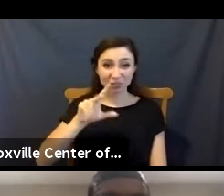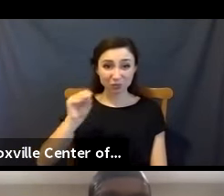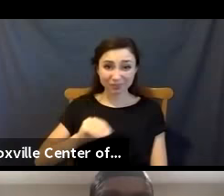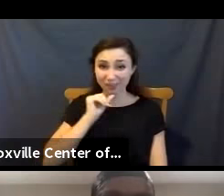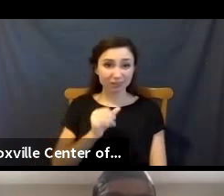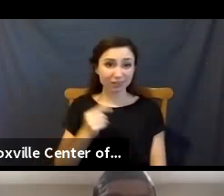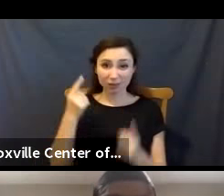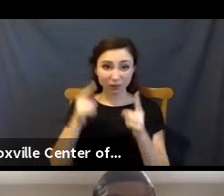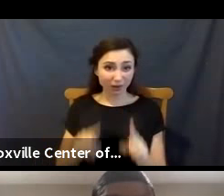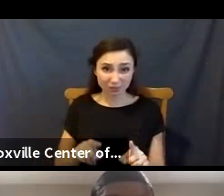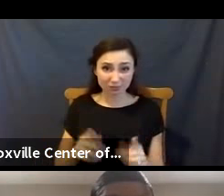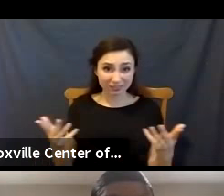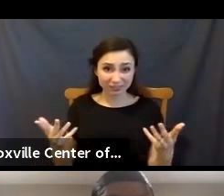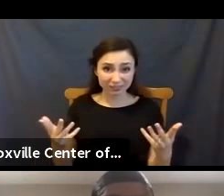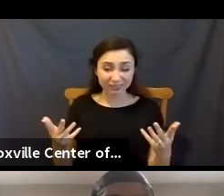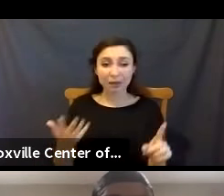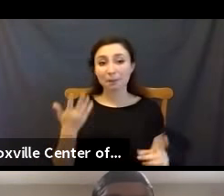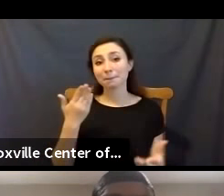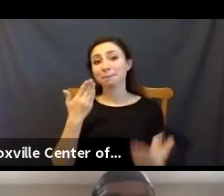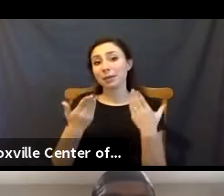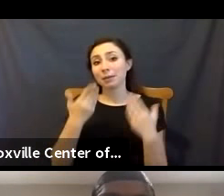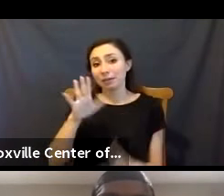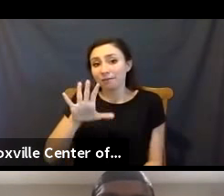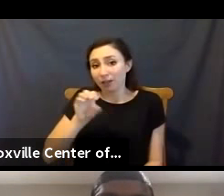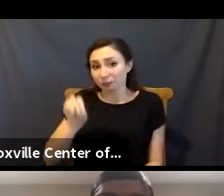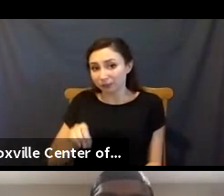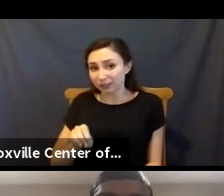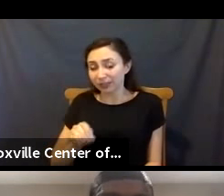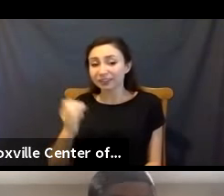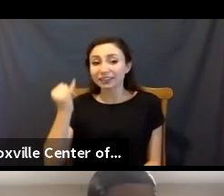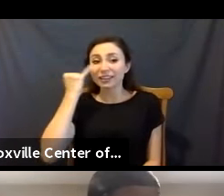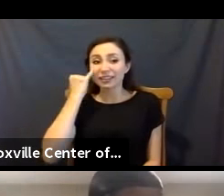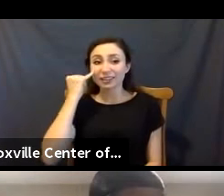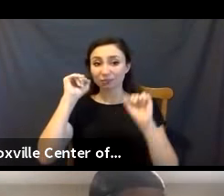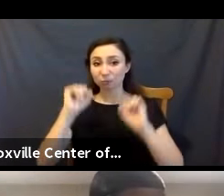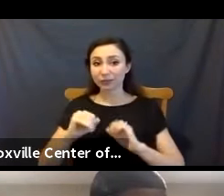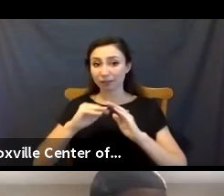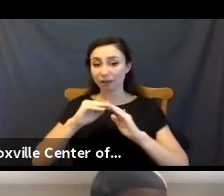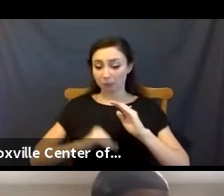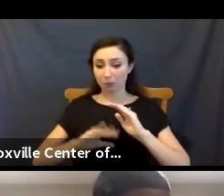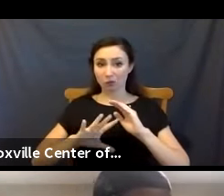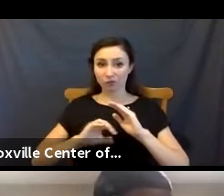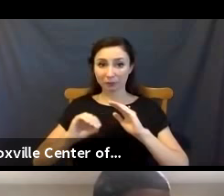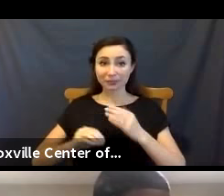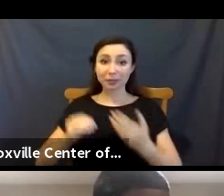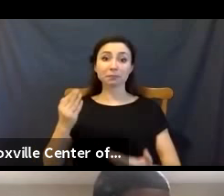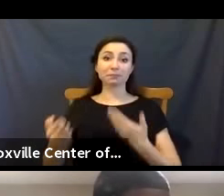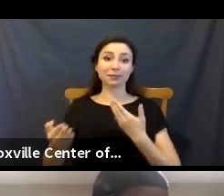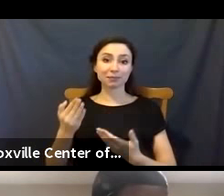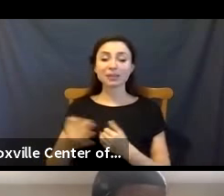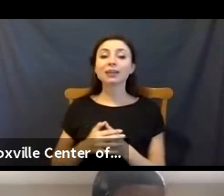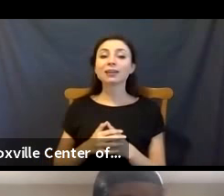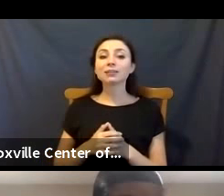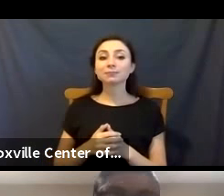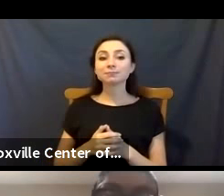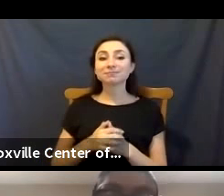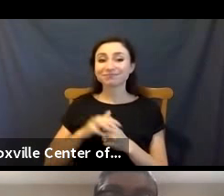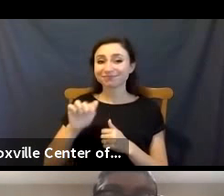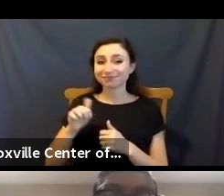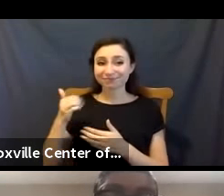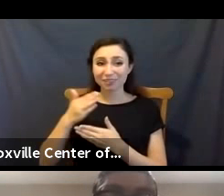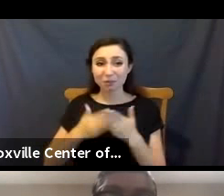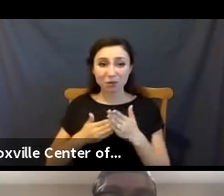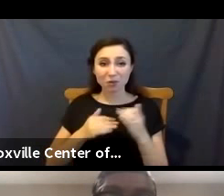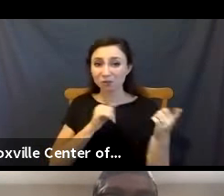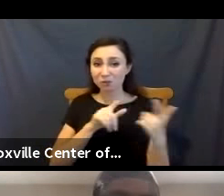there, but maybe 5% if we can just stay below it. But the other part of that is that everybody's got to do